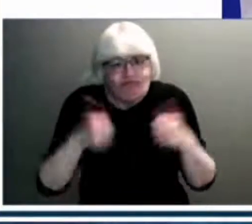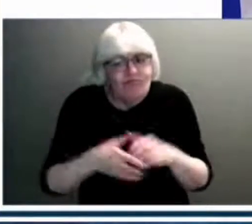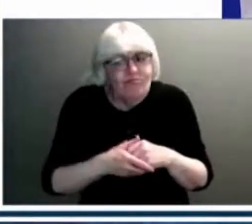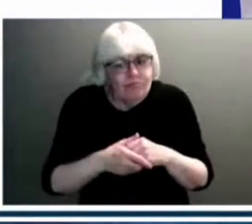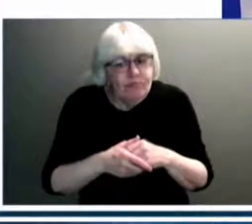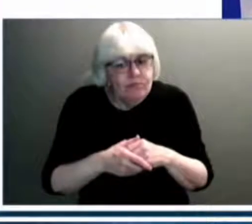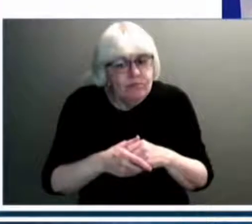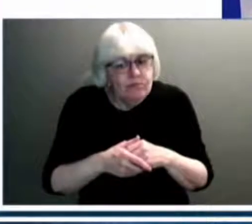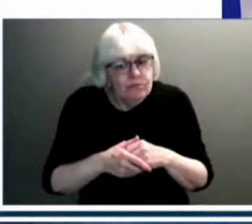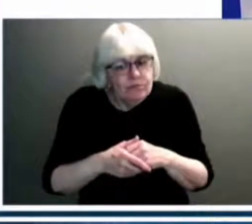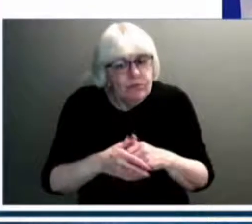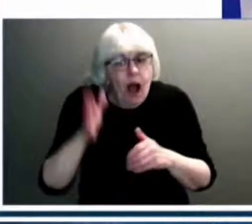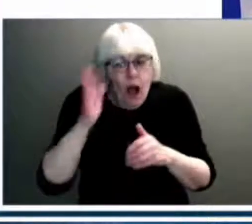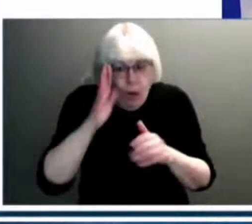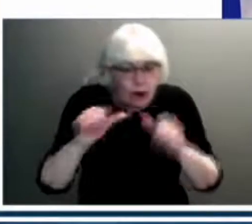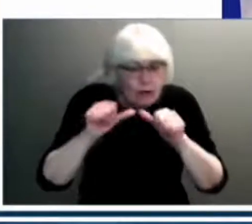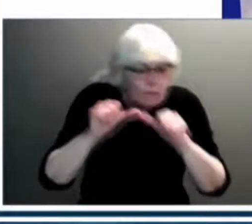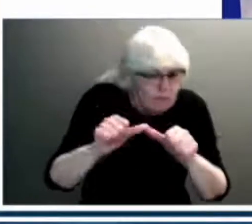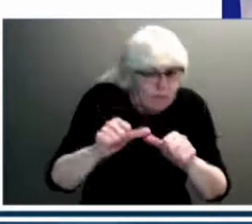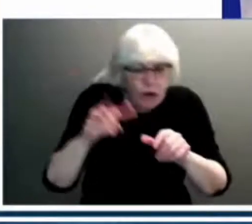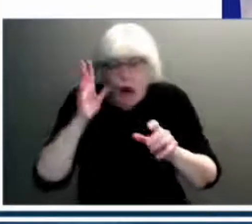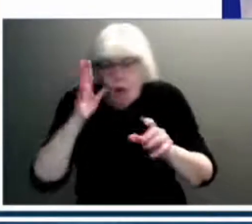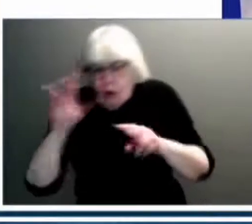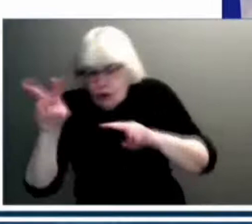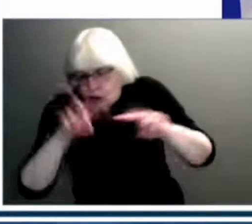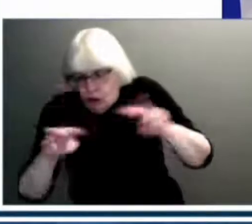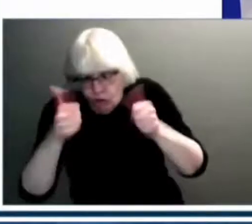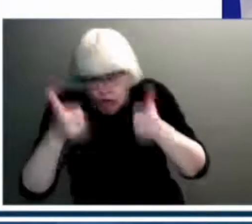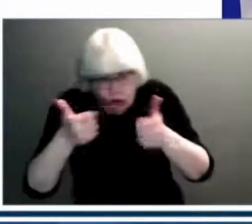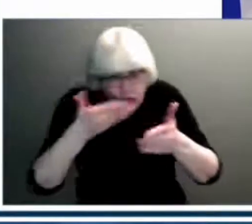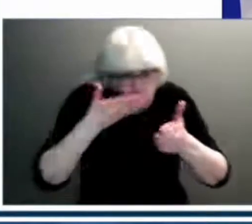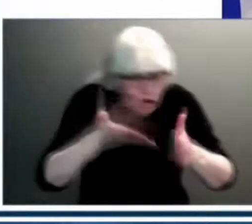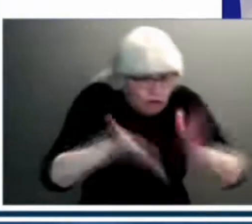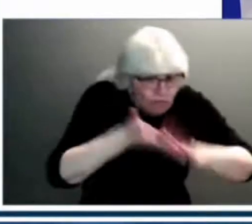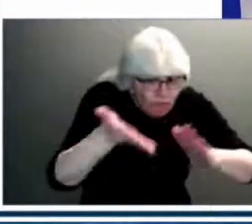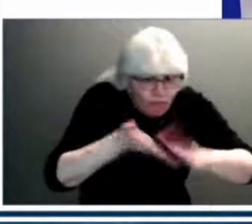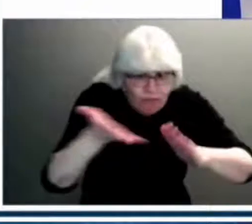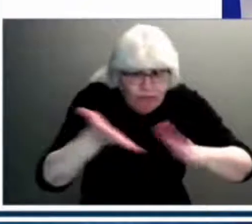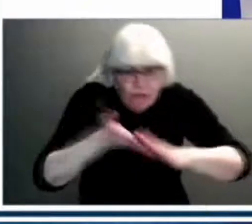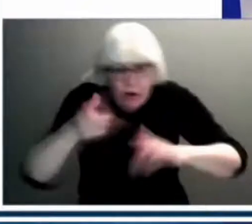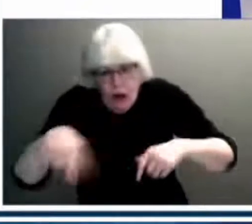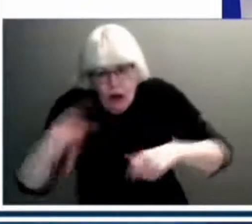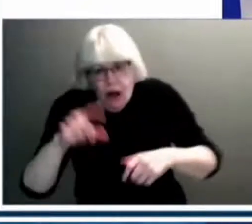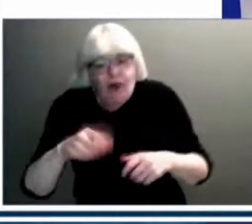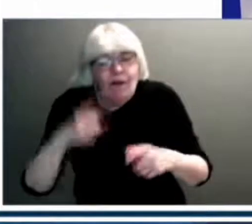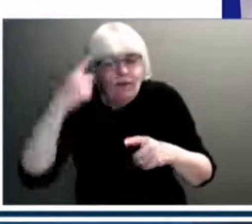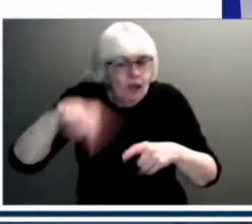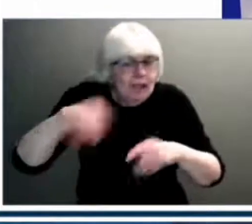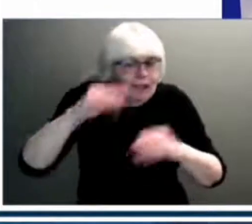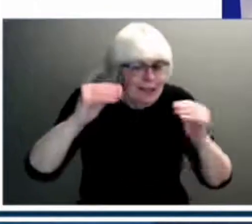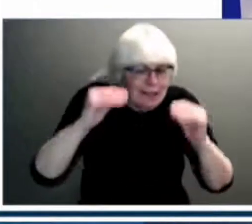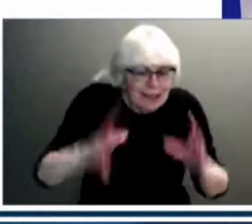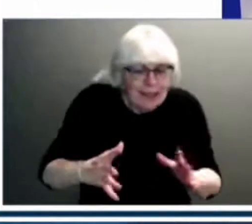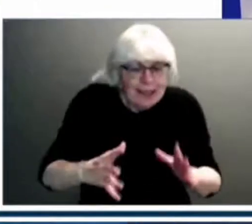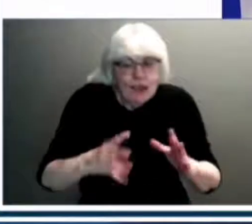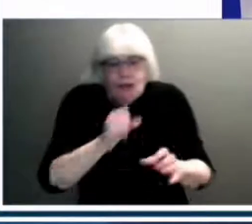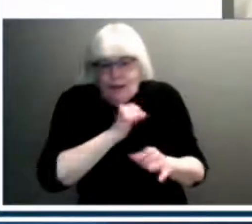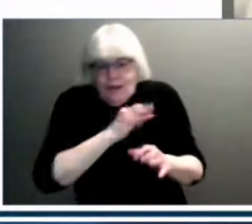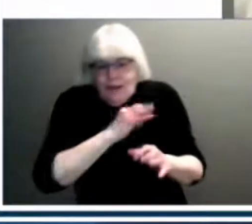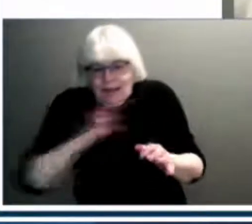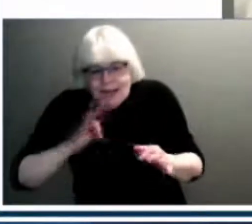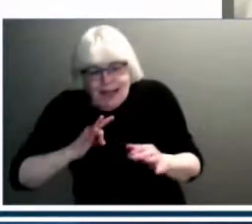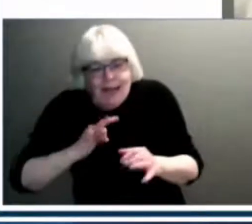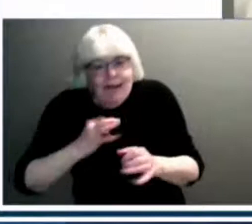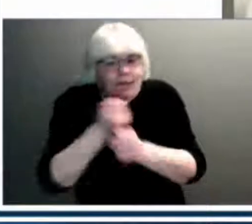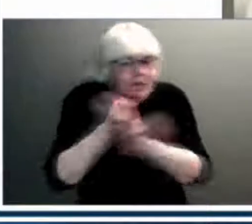in the schools, teachers, custodians, staff in the schools safe, and the students safe as well. Next,